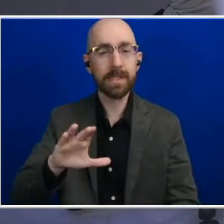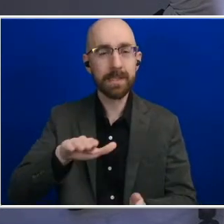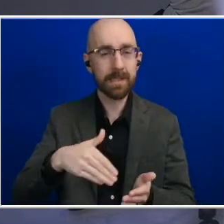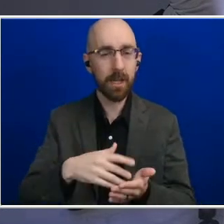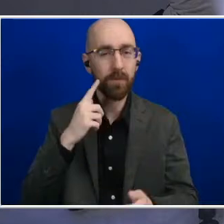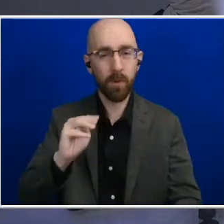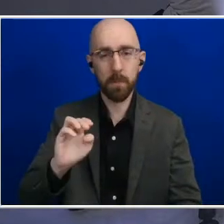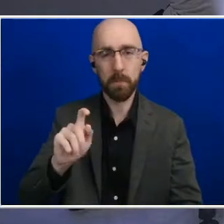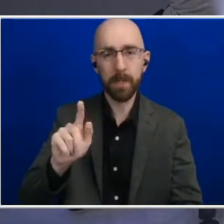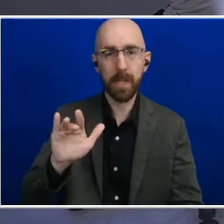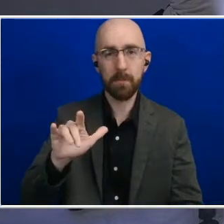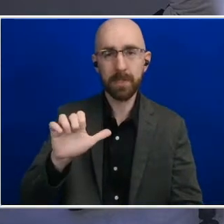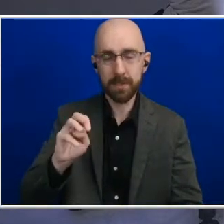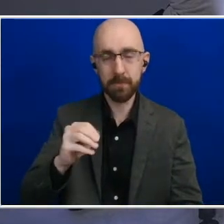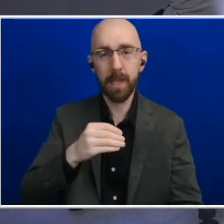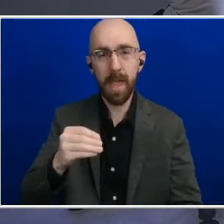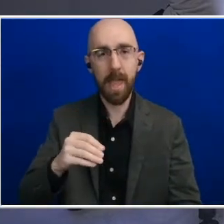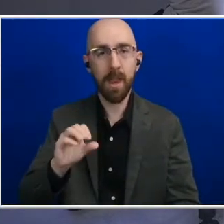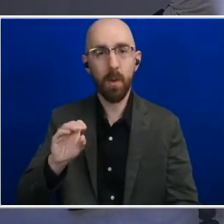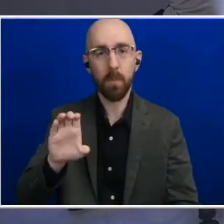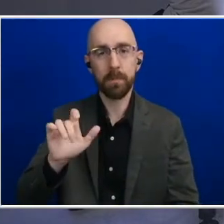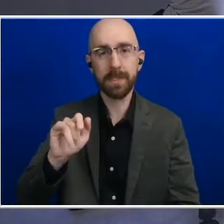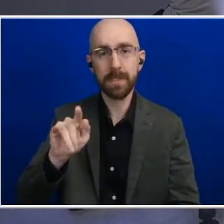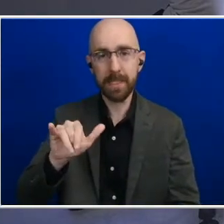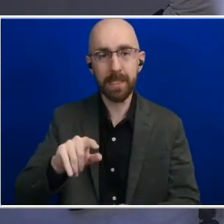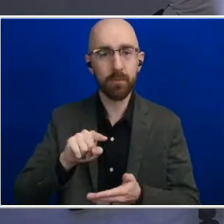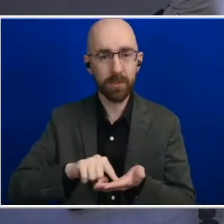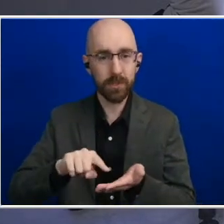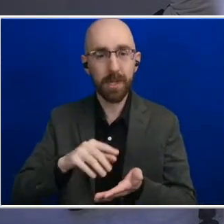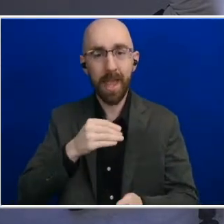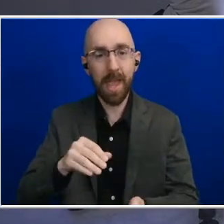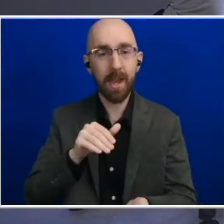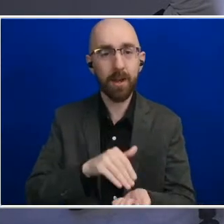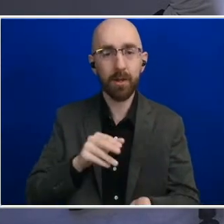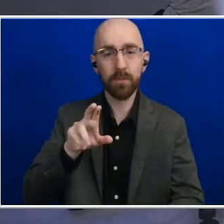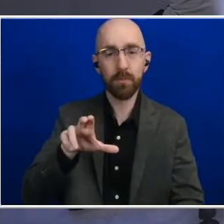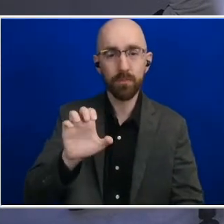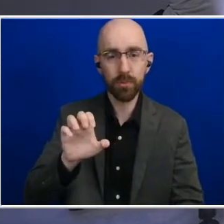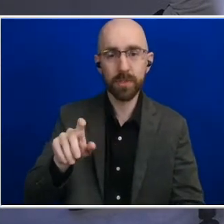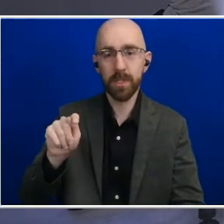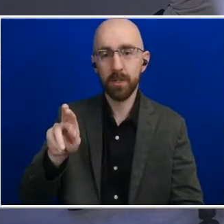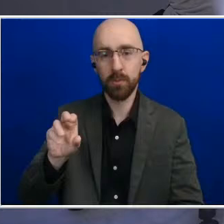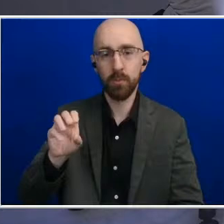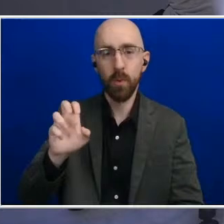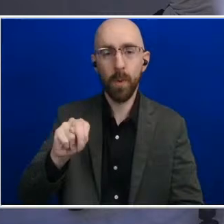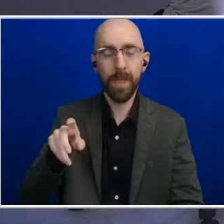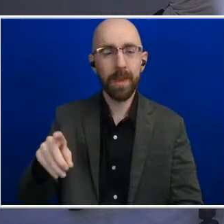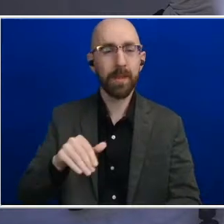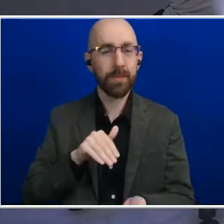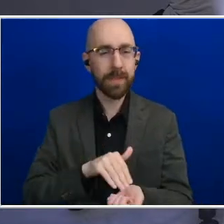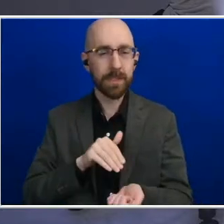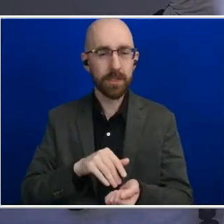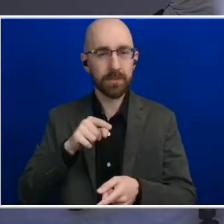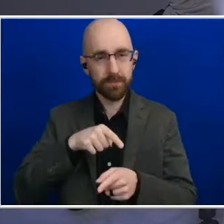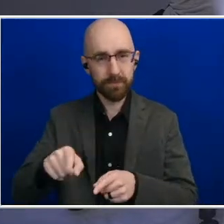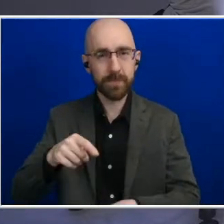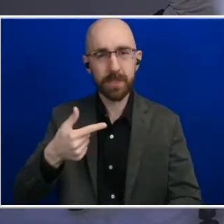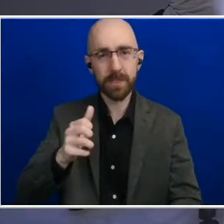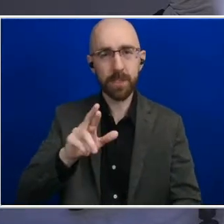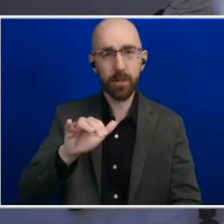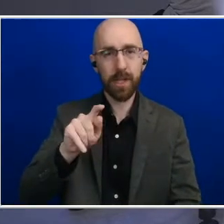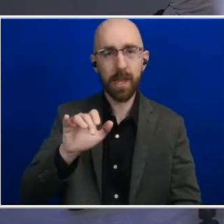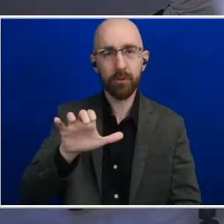Obesity Research, and Dr. Bruce Troen, a physician who specializes in geriatric medicine. He is the director